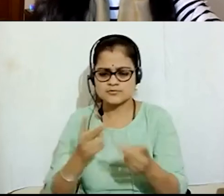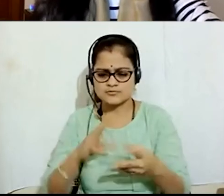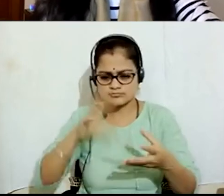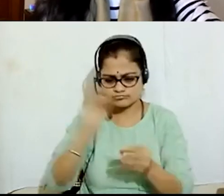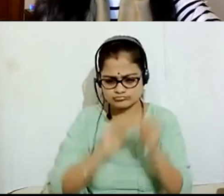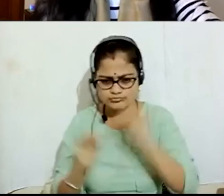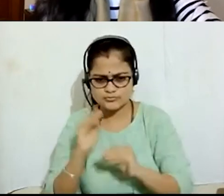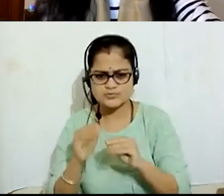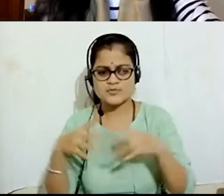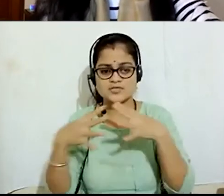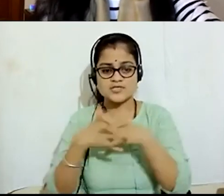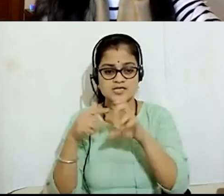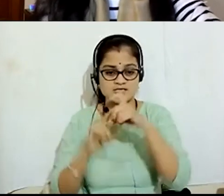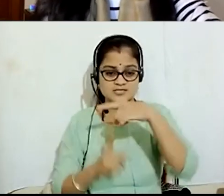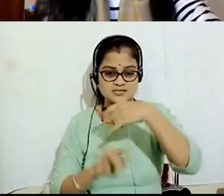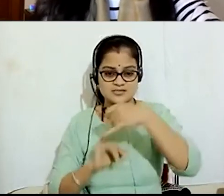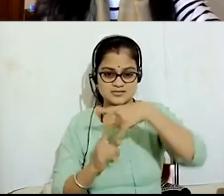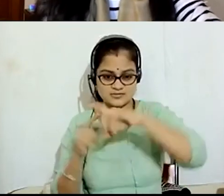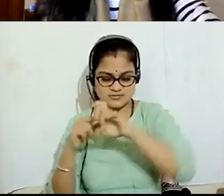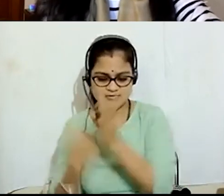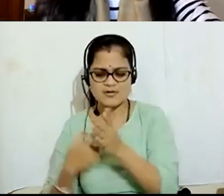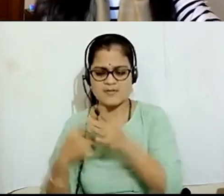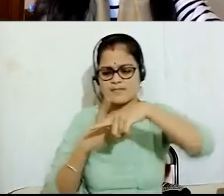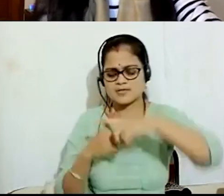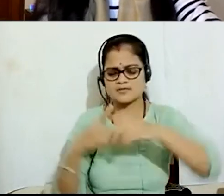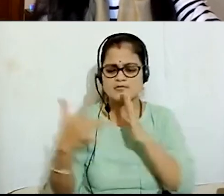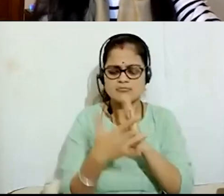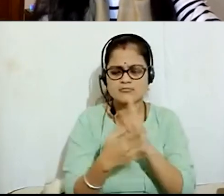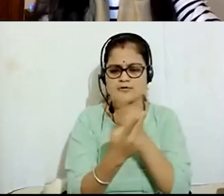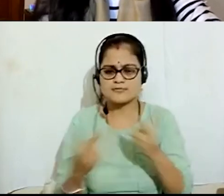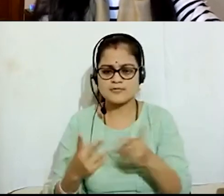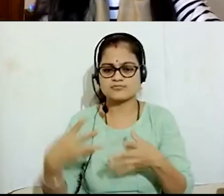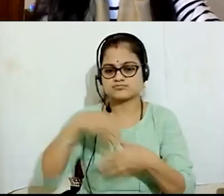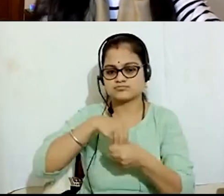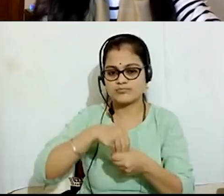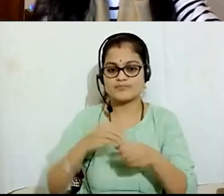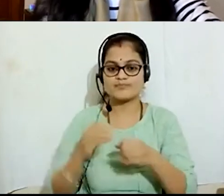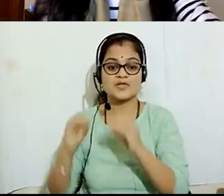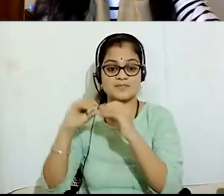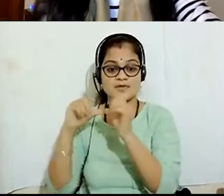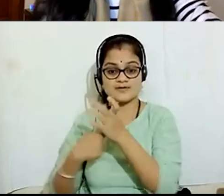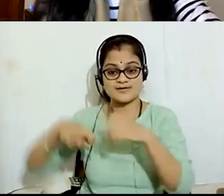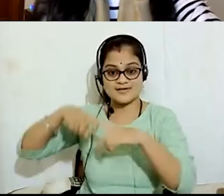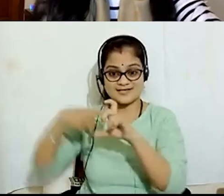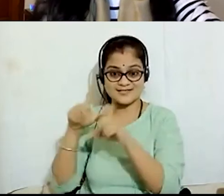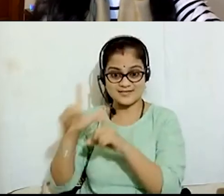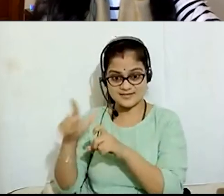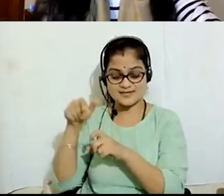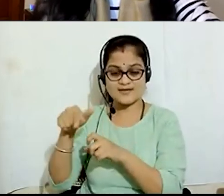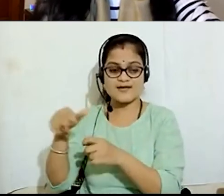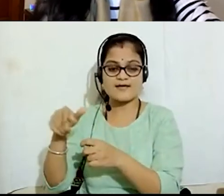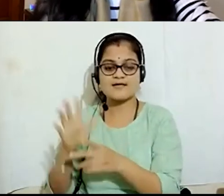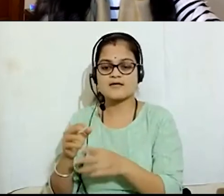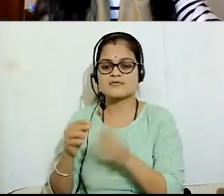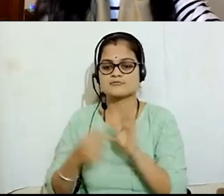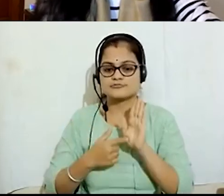Eastern influences into a new electronic context. As part of the Berklee Indian Ensemble, he has arranged and